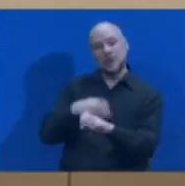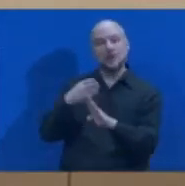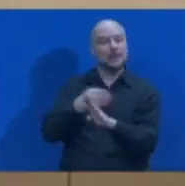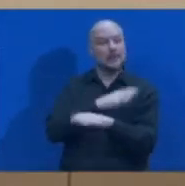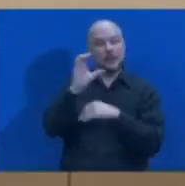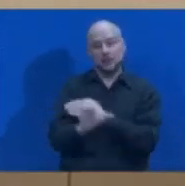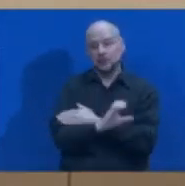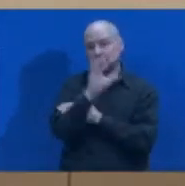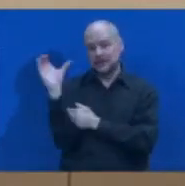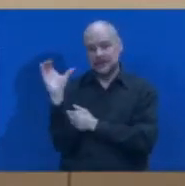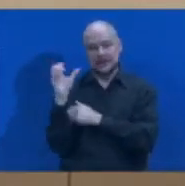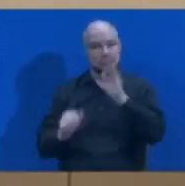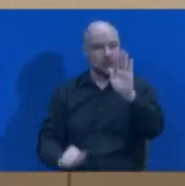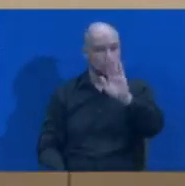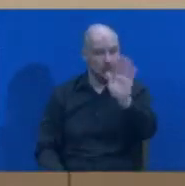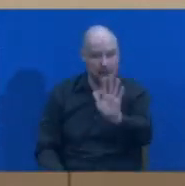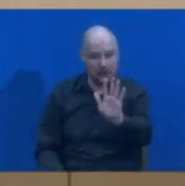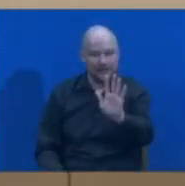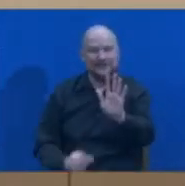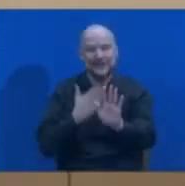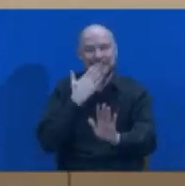Christmas.